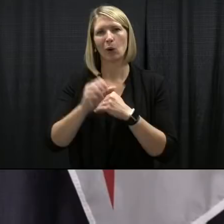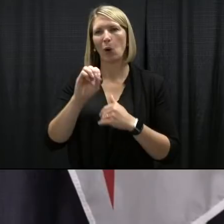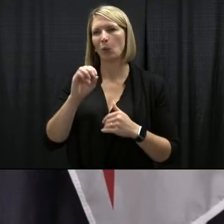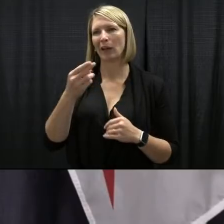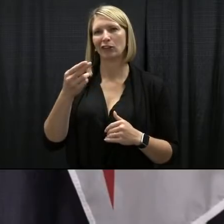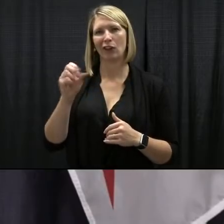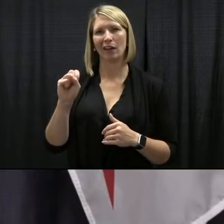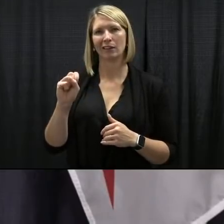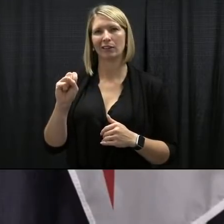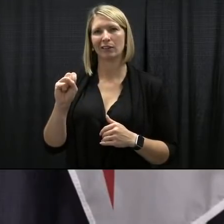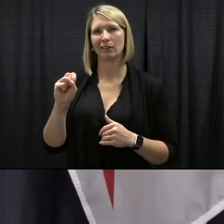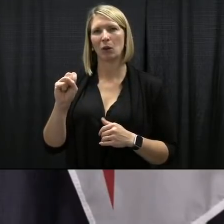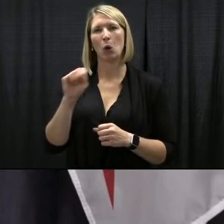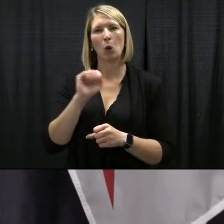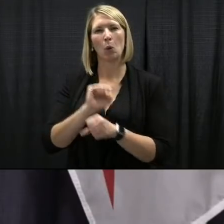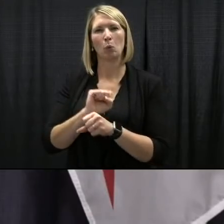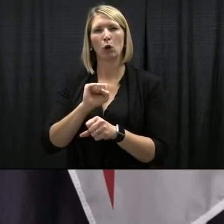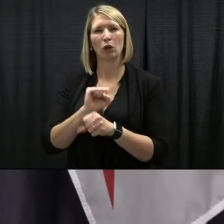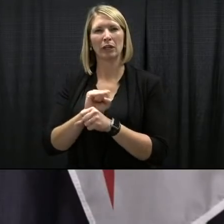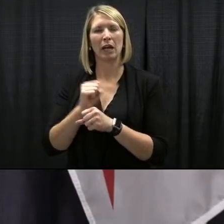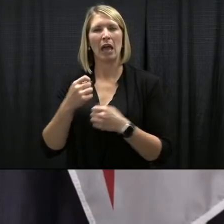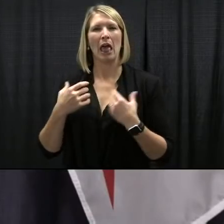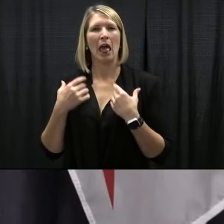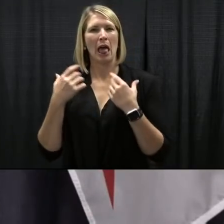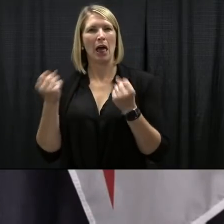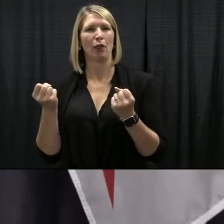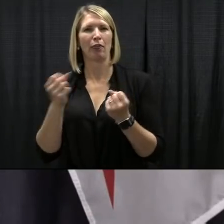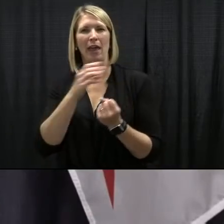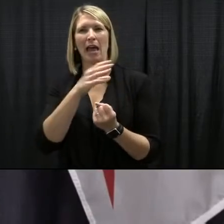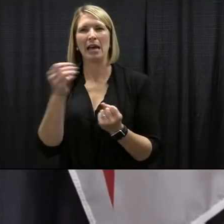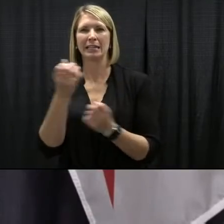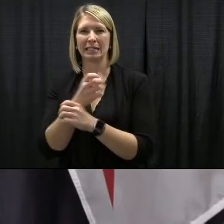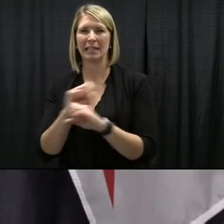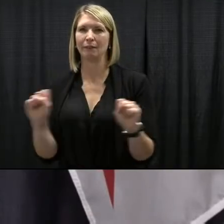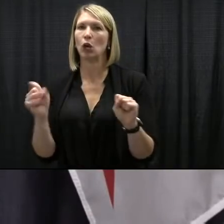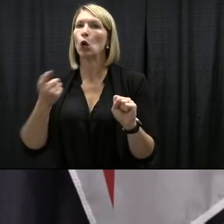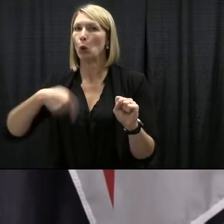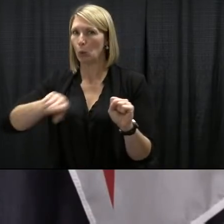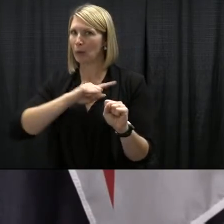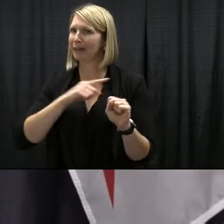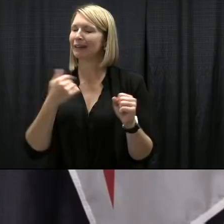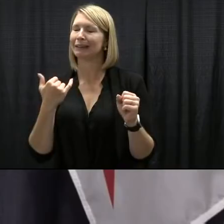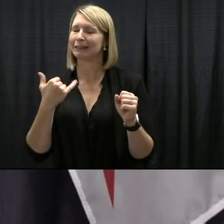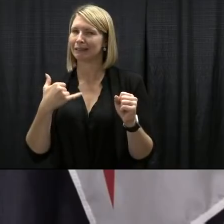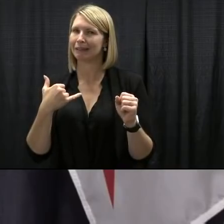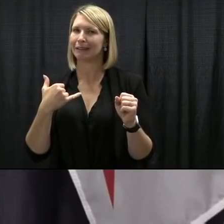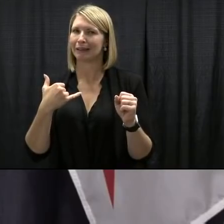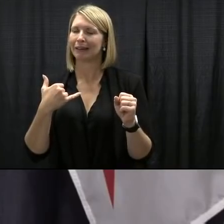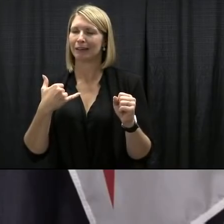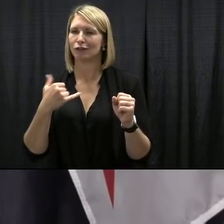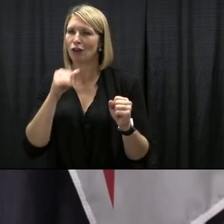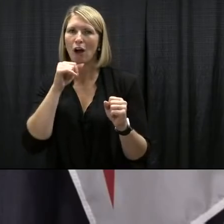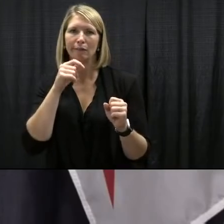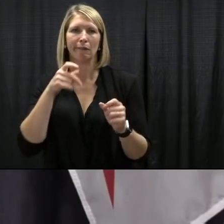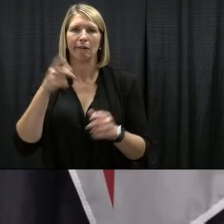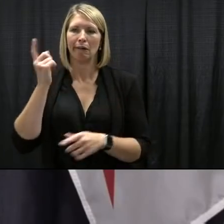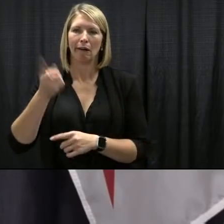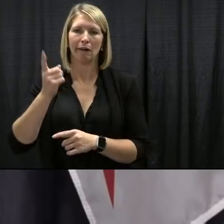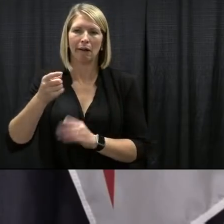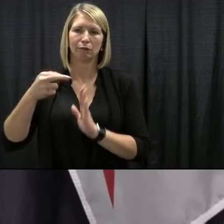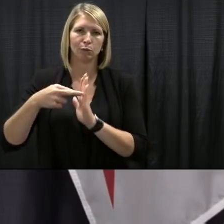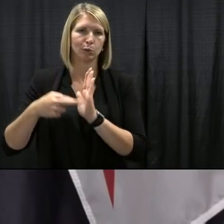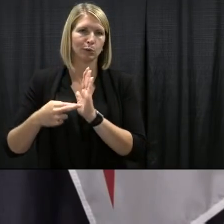facilities, infection prevention and control do modify their recommendations on a regular basis in the light of the